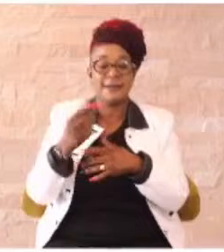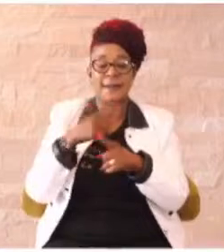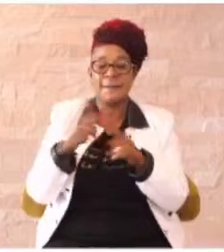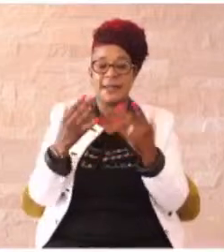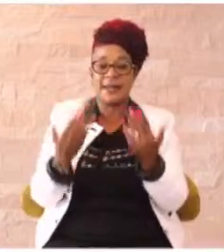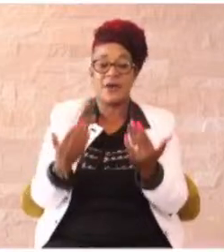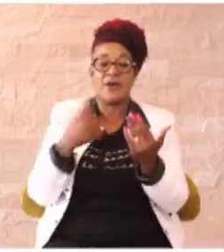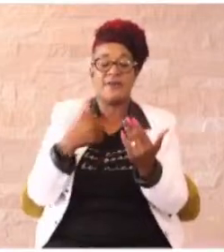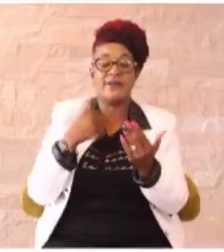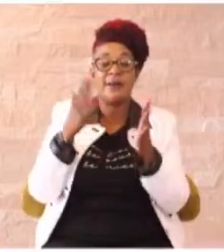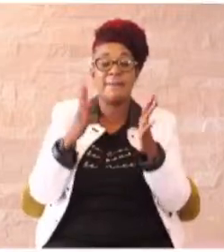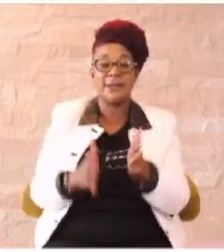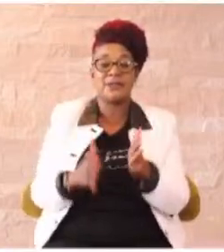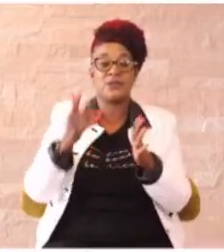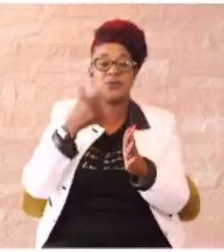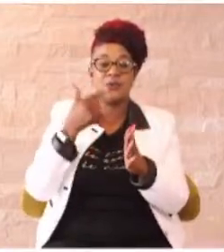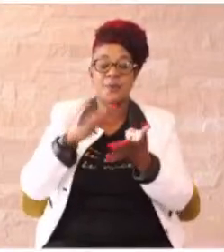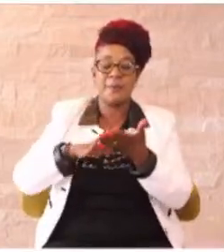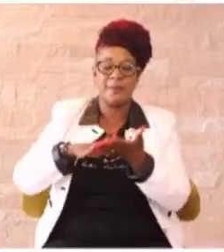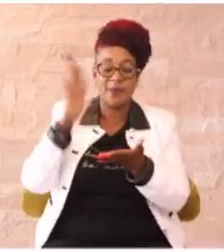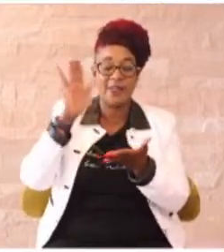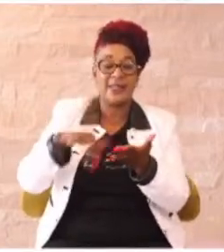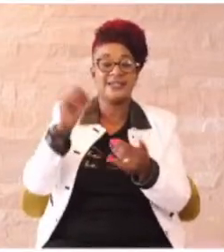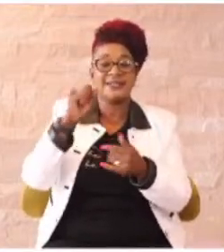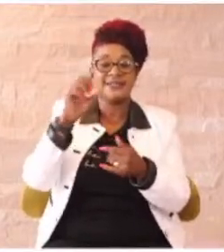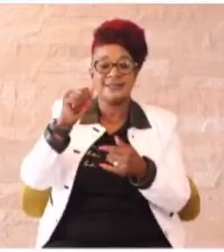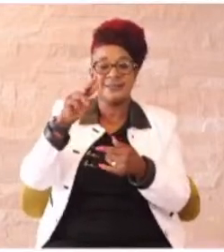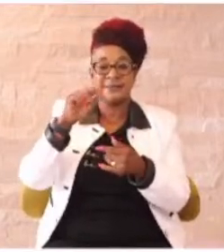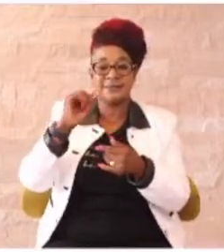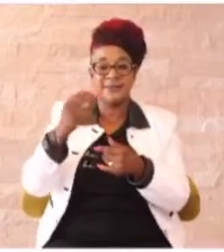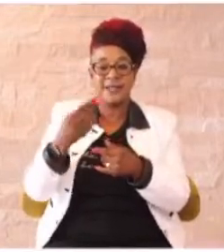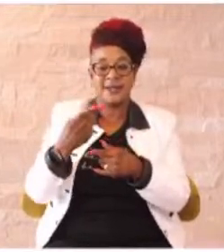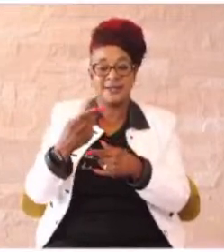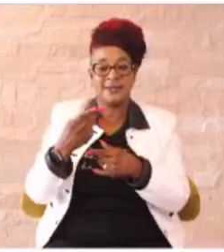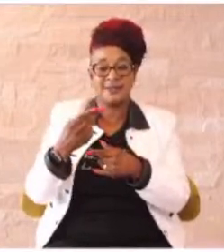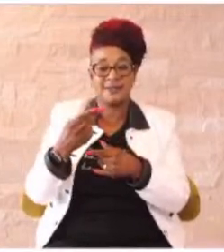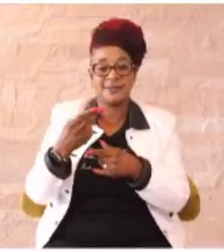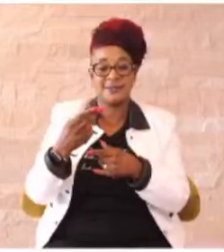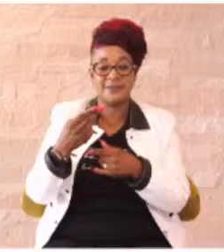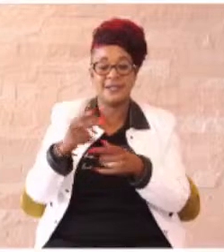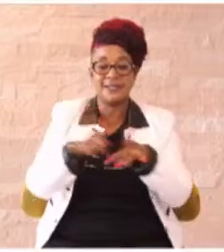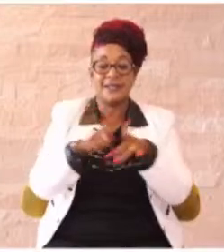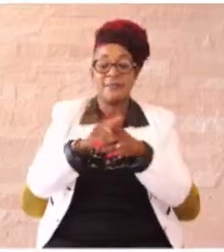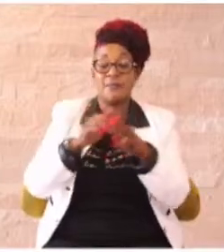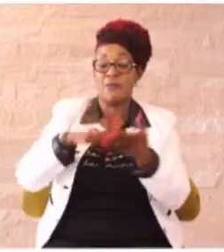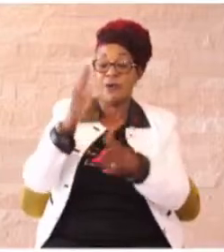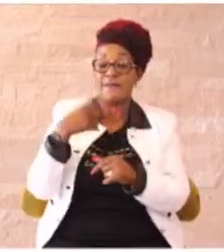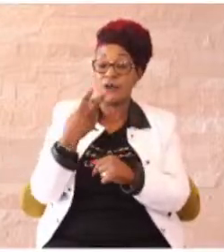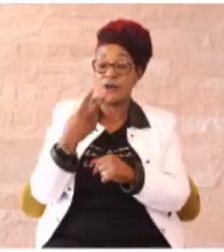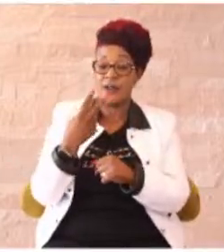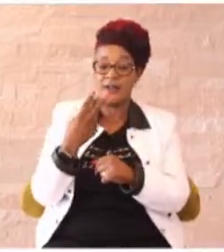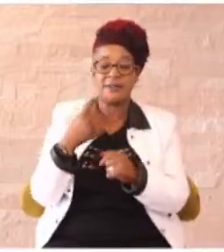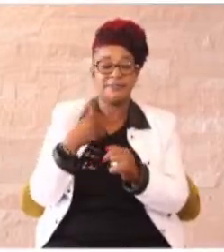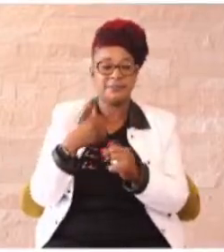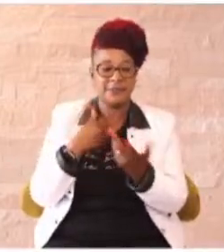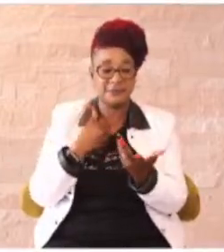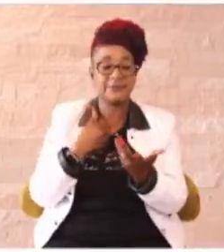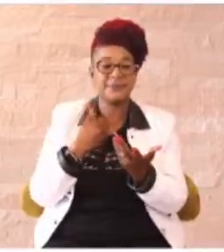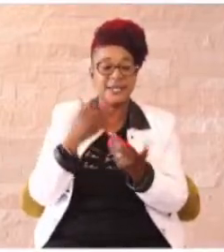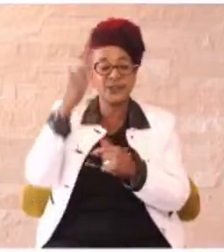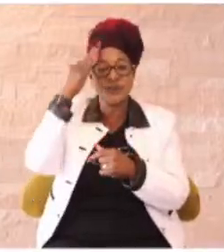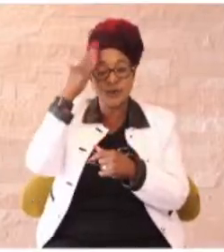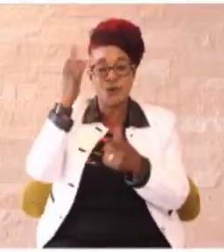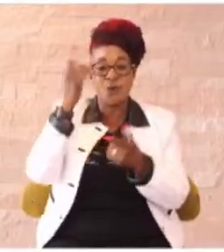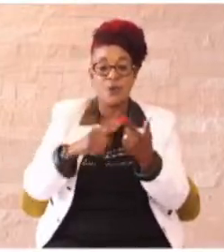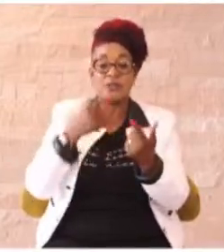found somebody who is more energetic than Sarah and more vocal and really knows what to